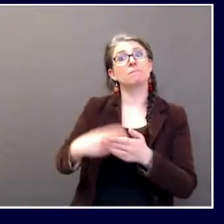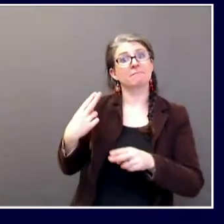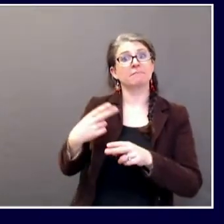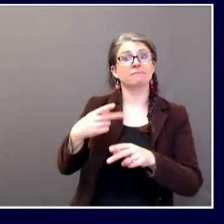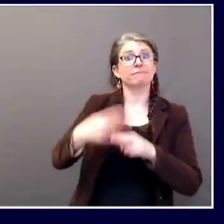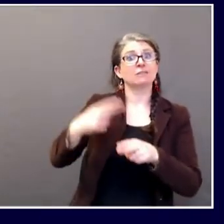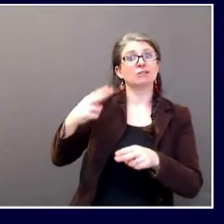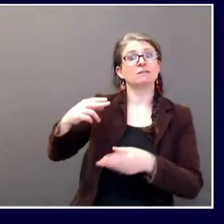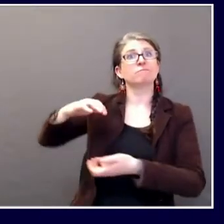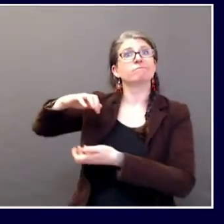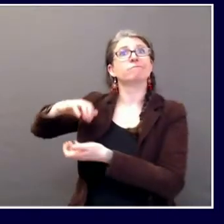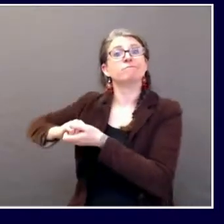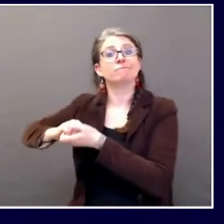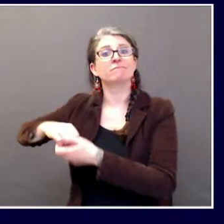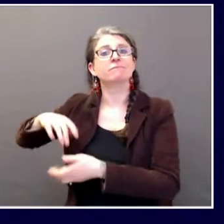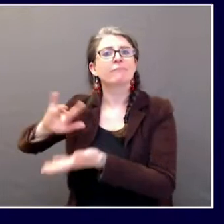this